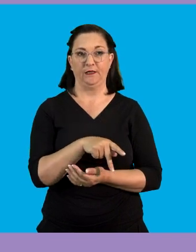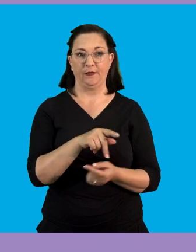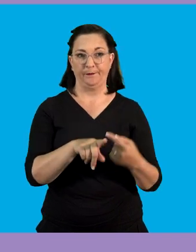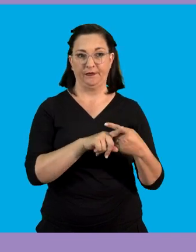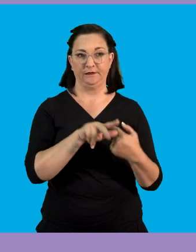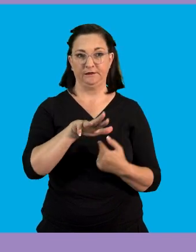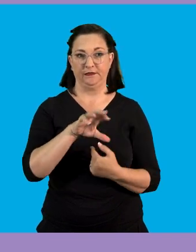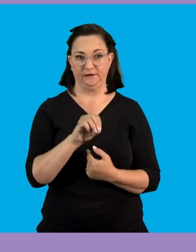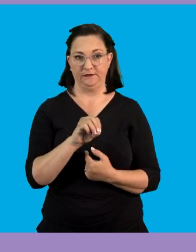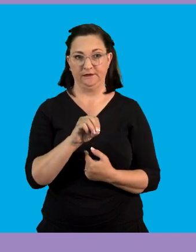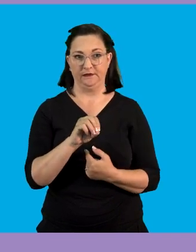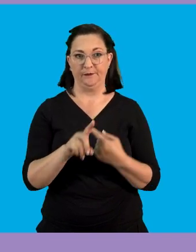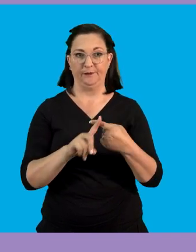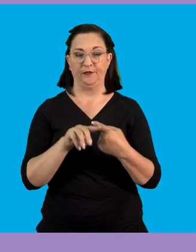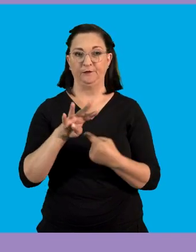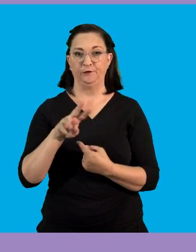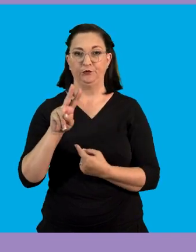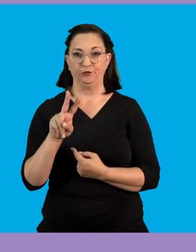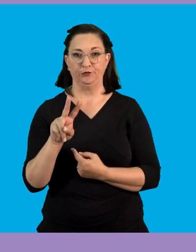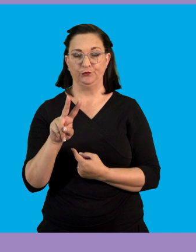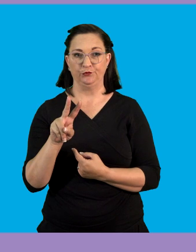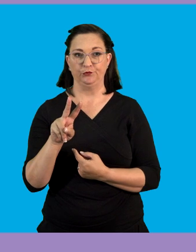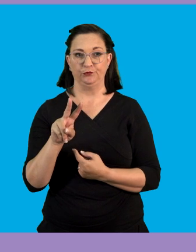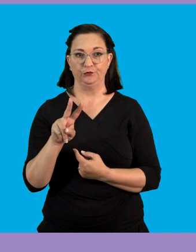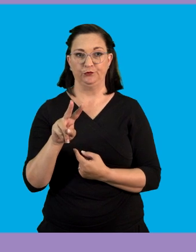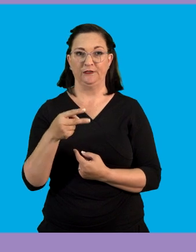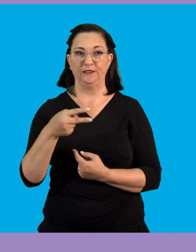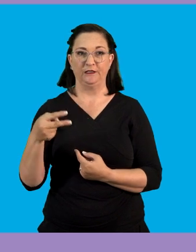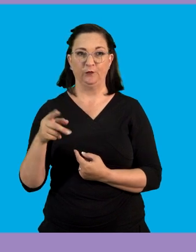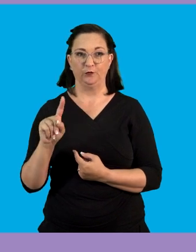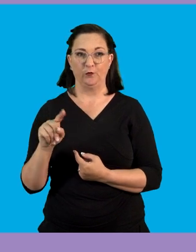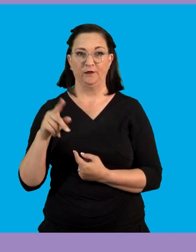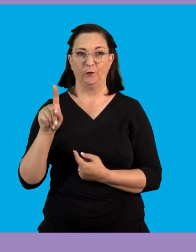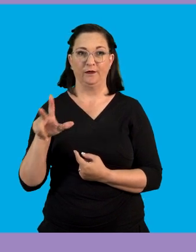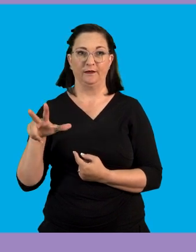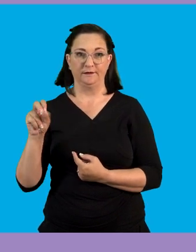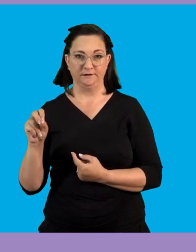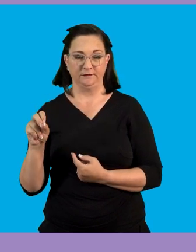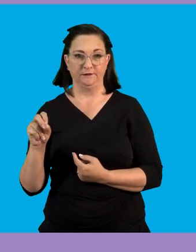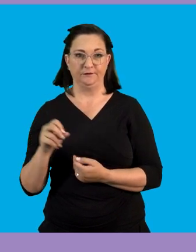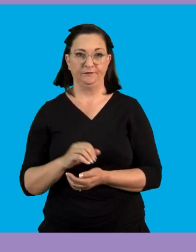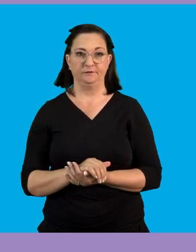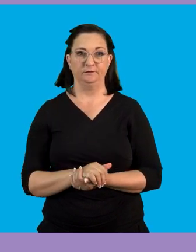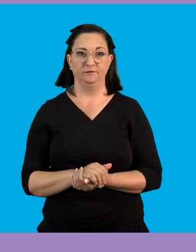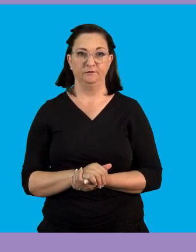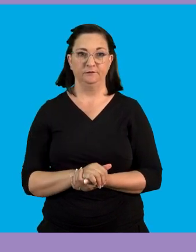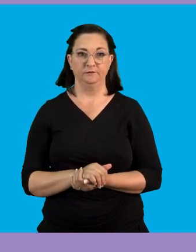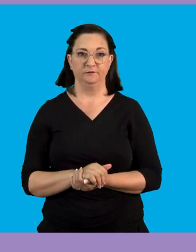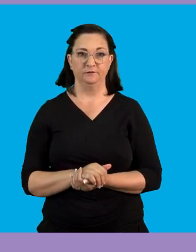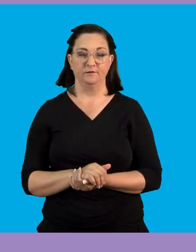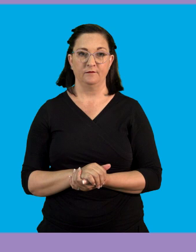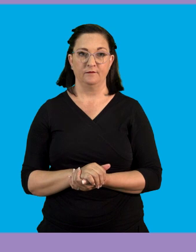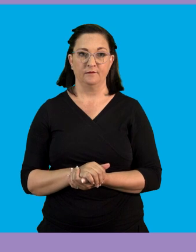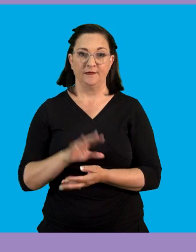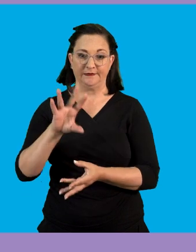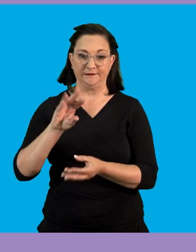P plus 90 degrees plus 42 degrees, which equals to 180. And that